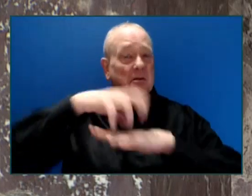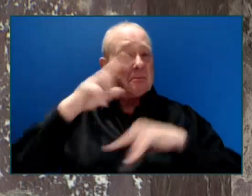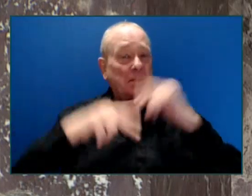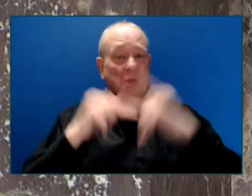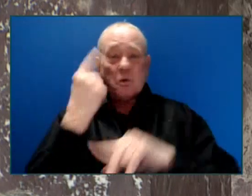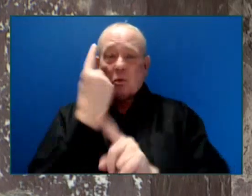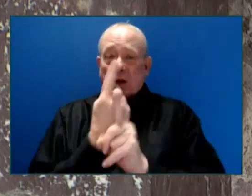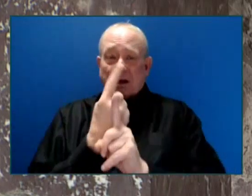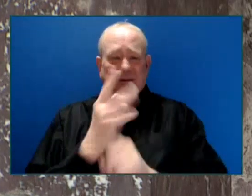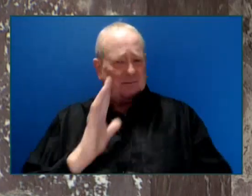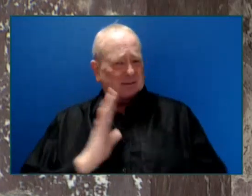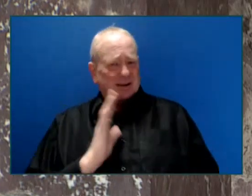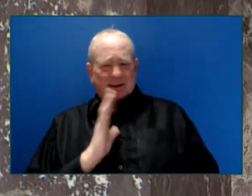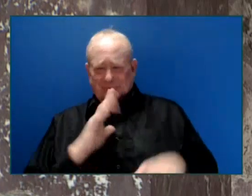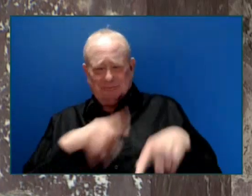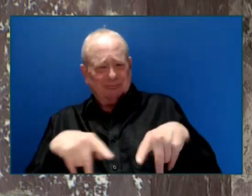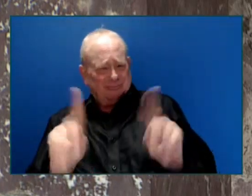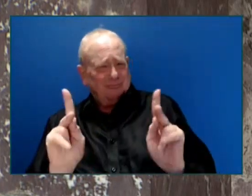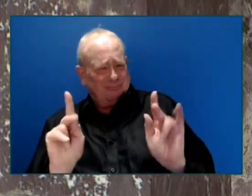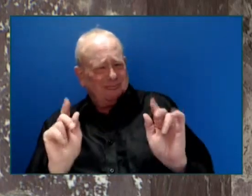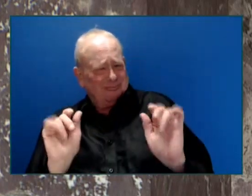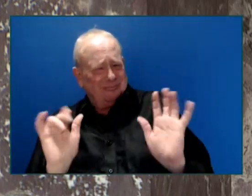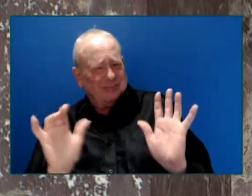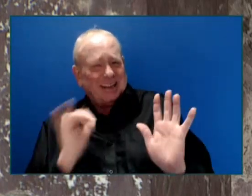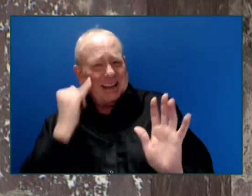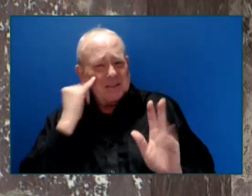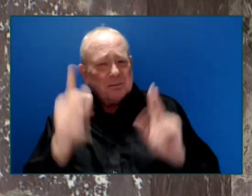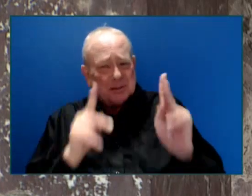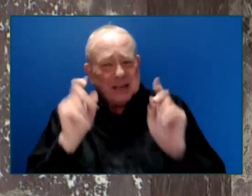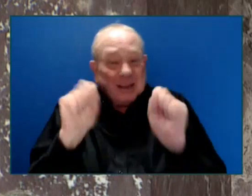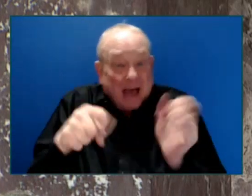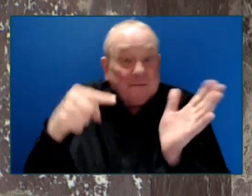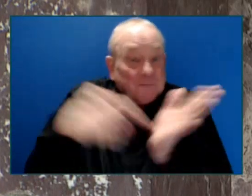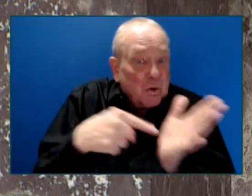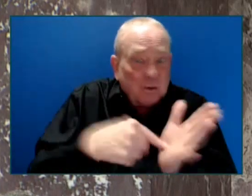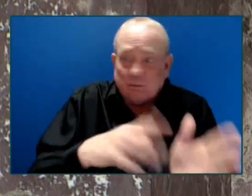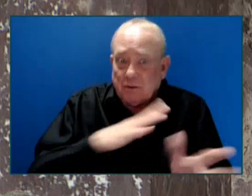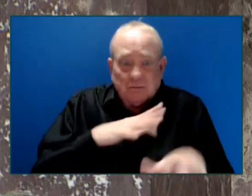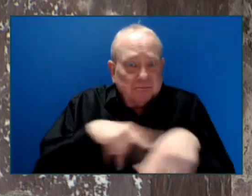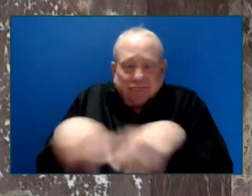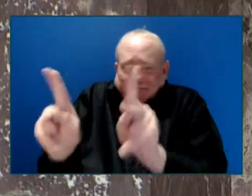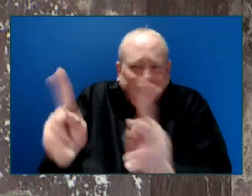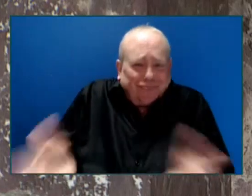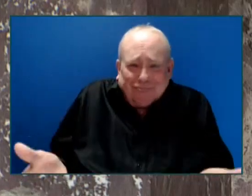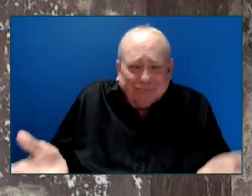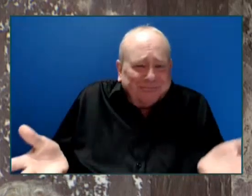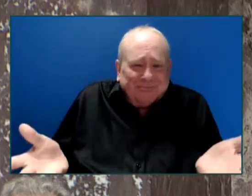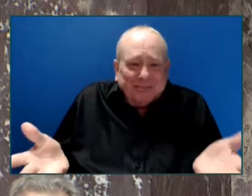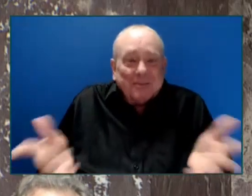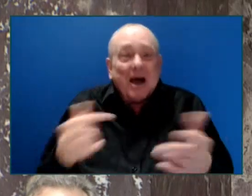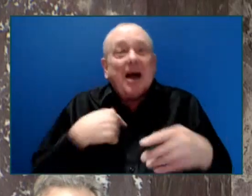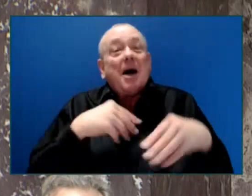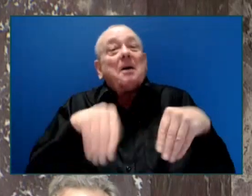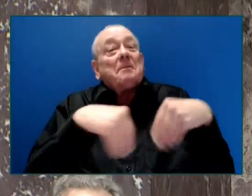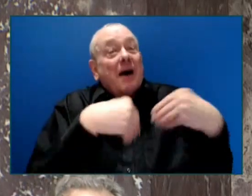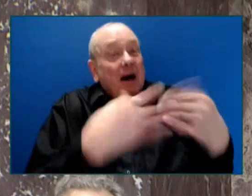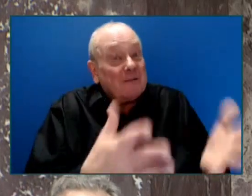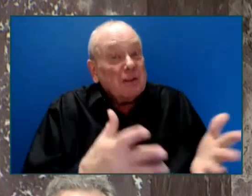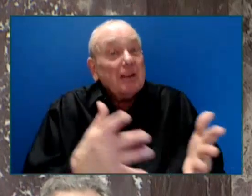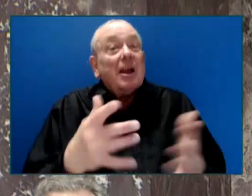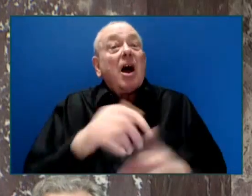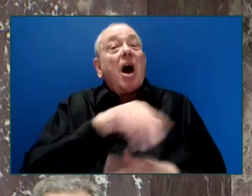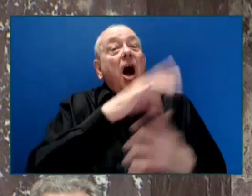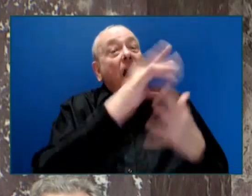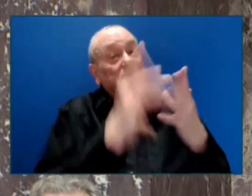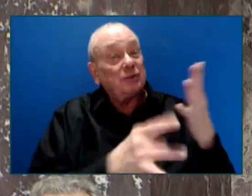and they want them, the market will deliver those homes still, Honourable Speaker. What we're providing here is options. Honourable Speaker, we're providing options for more people to